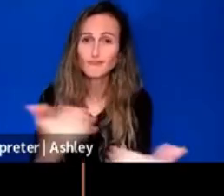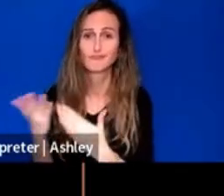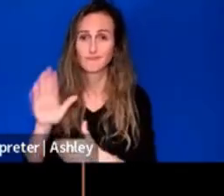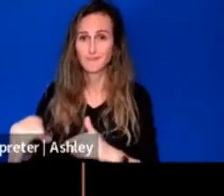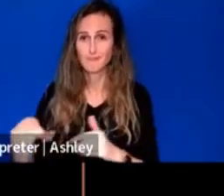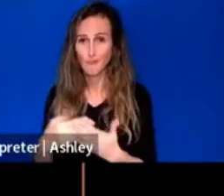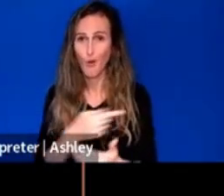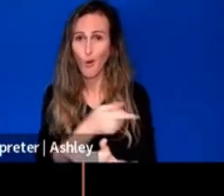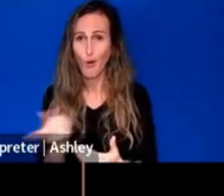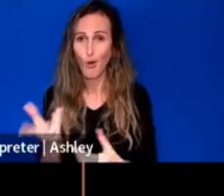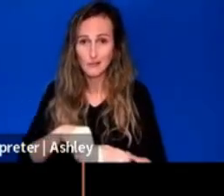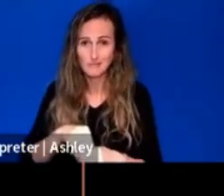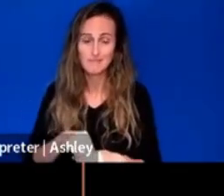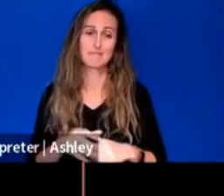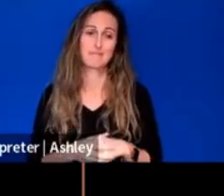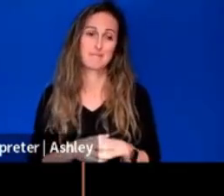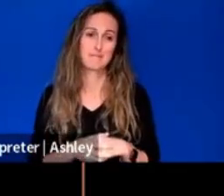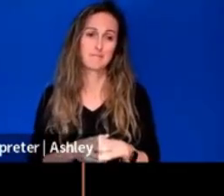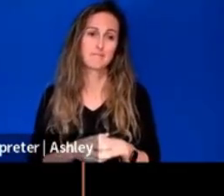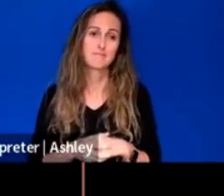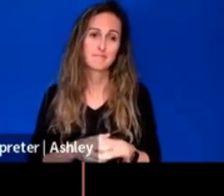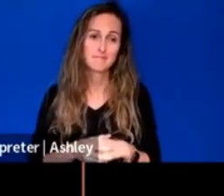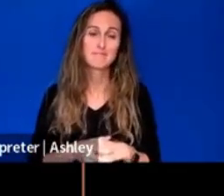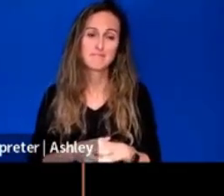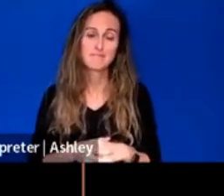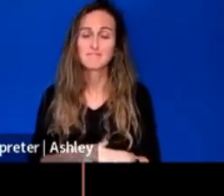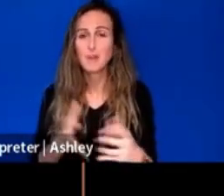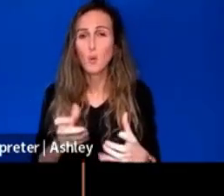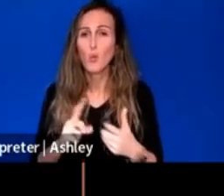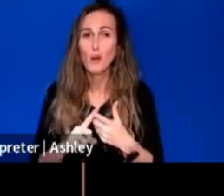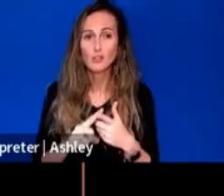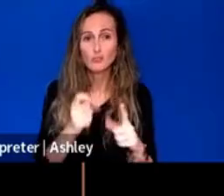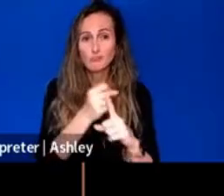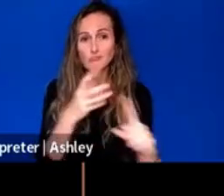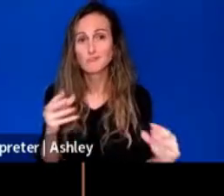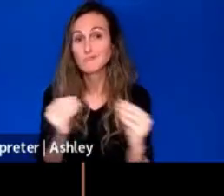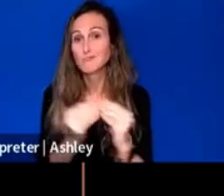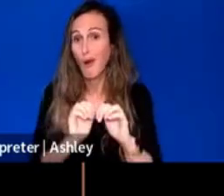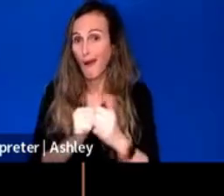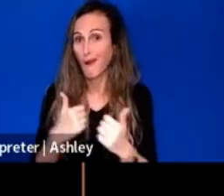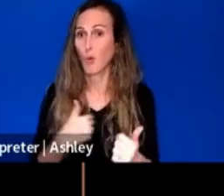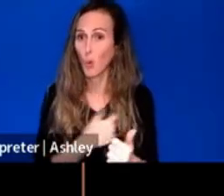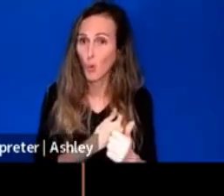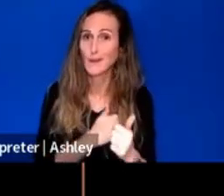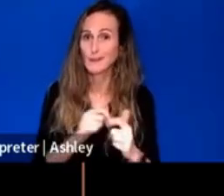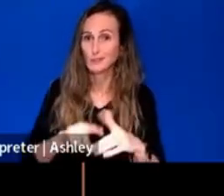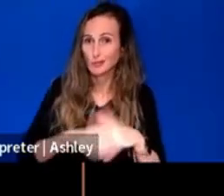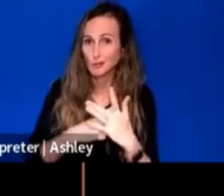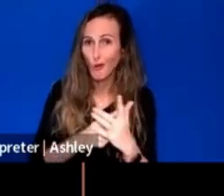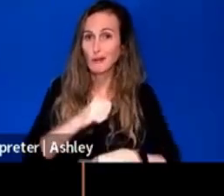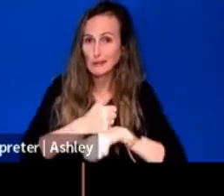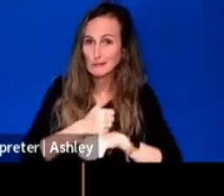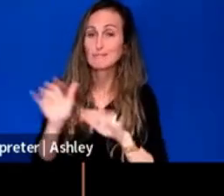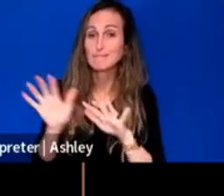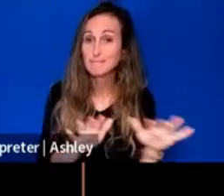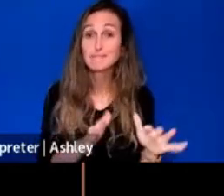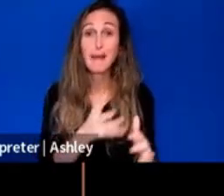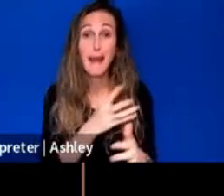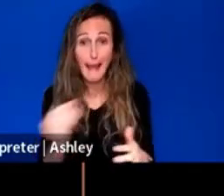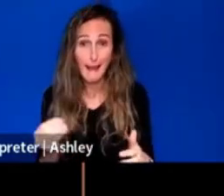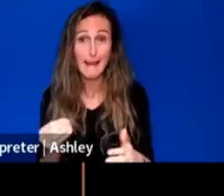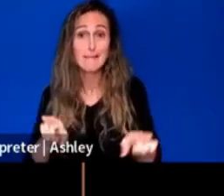of laid down the platform about how we share this space. So our first community agreement is engage to